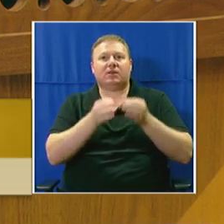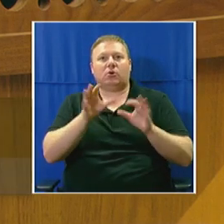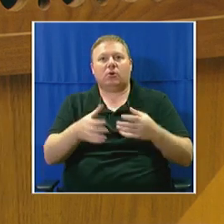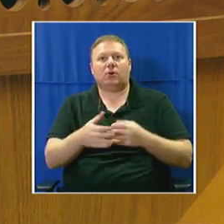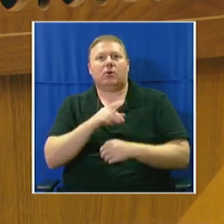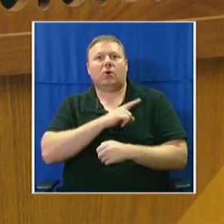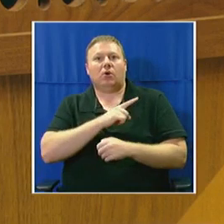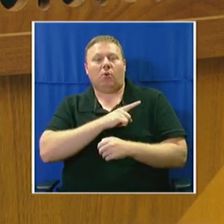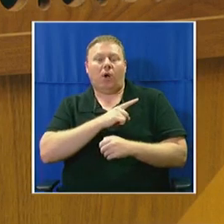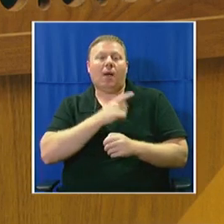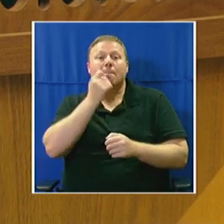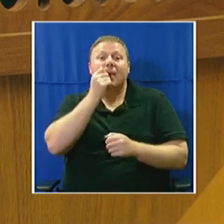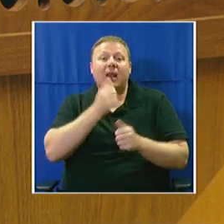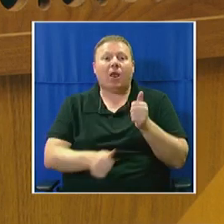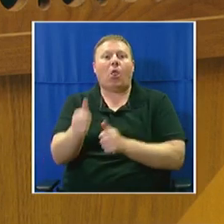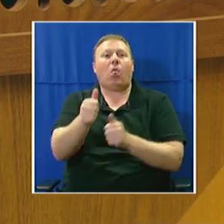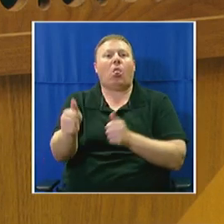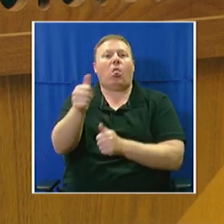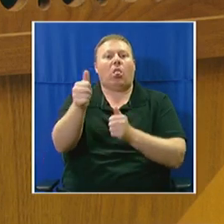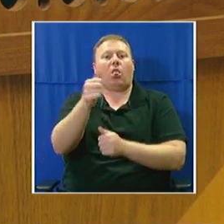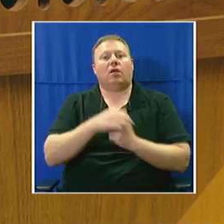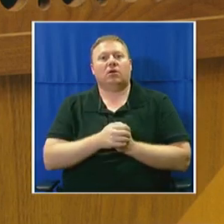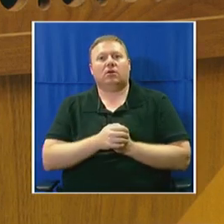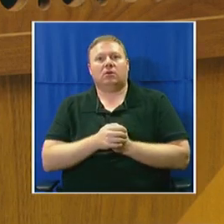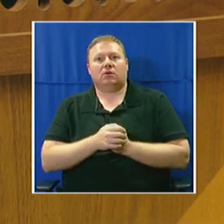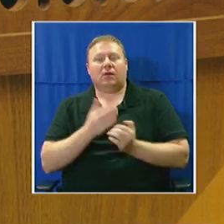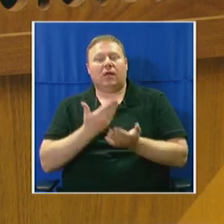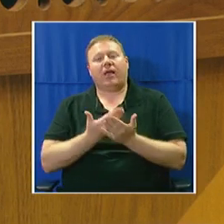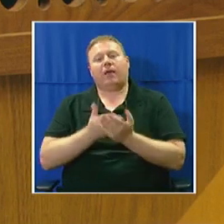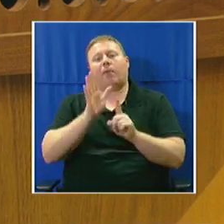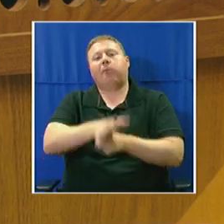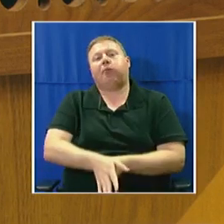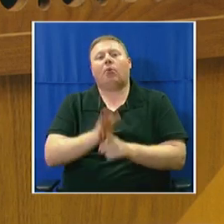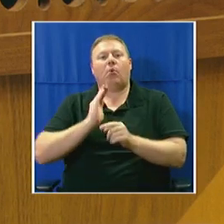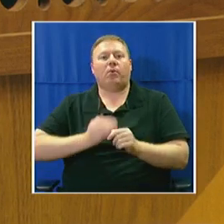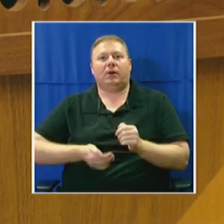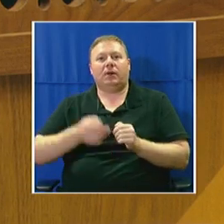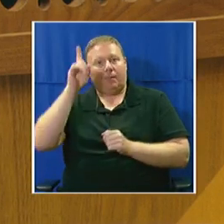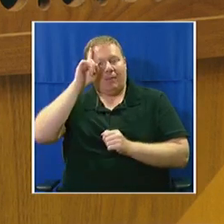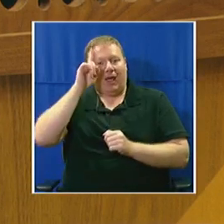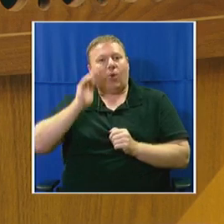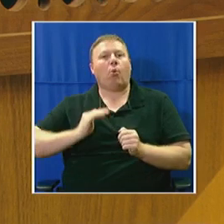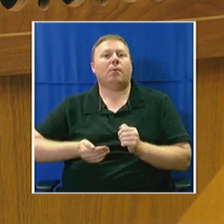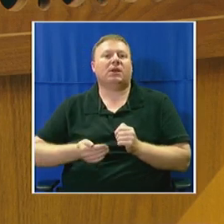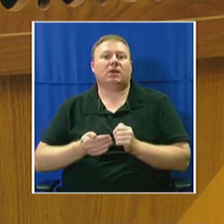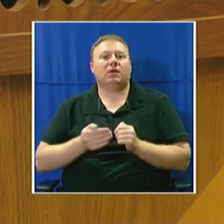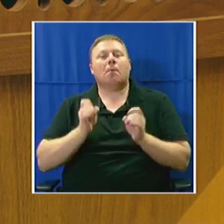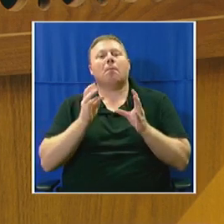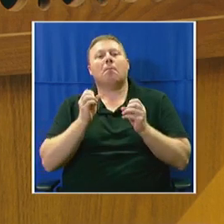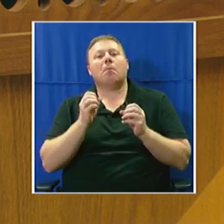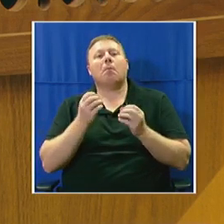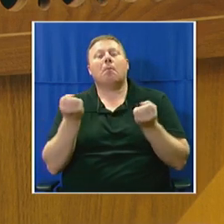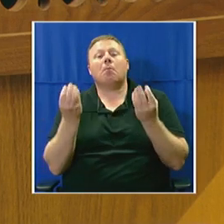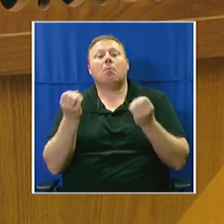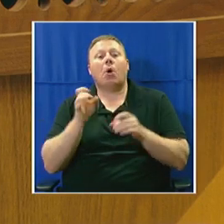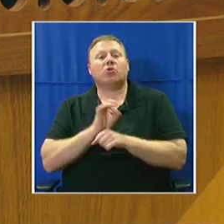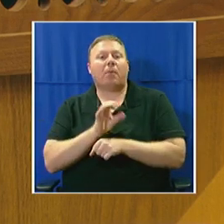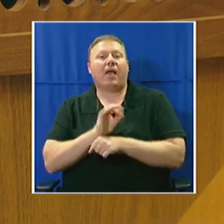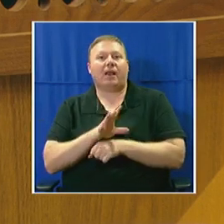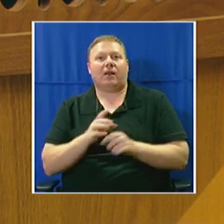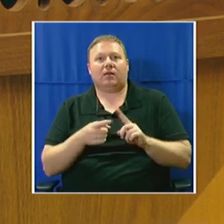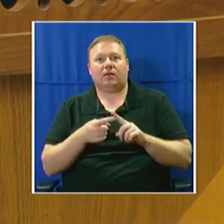beings who have been transformed into beasts it is black women who professional accomplishments and skills tend to mean very little in their political parties